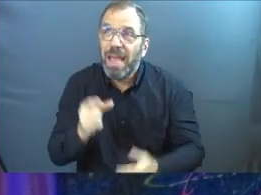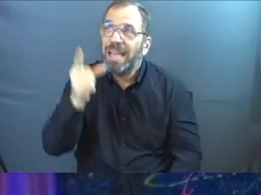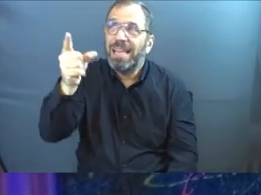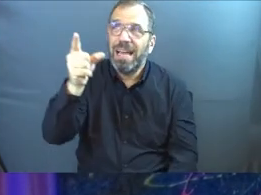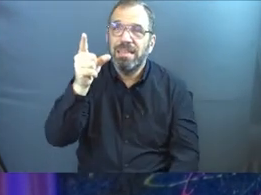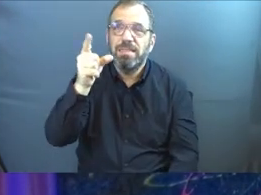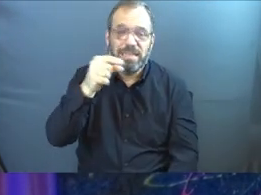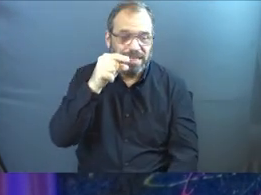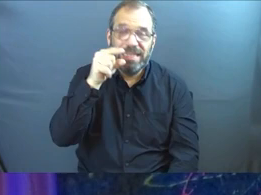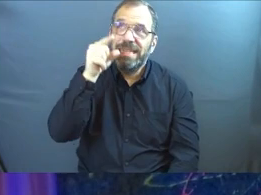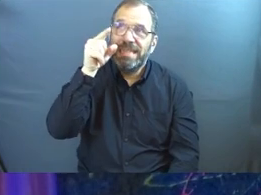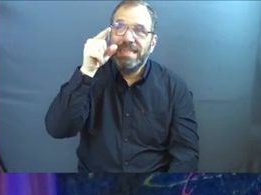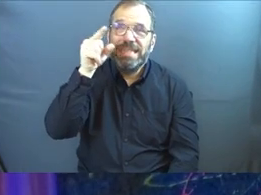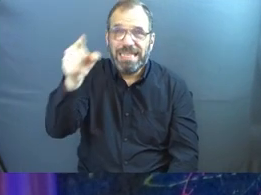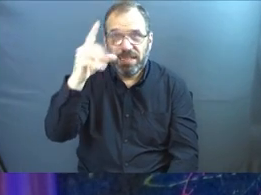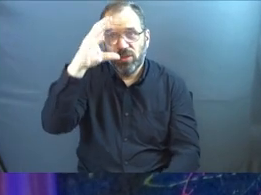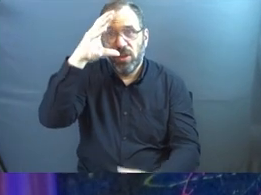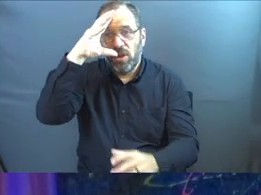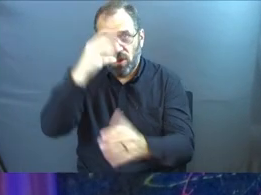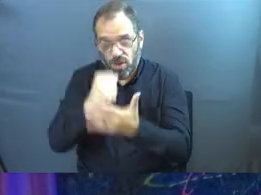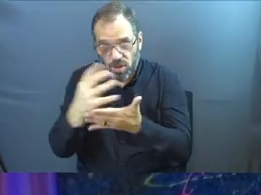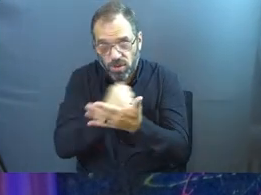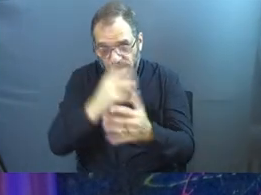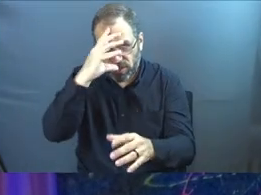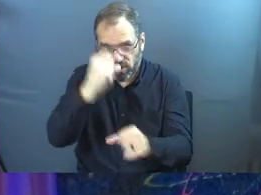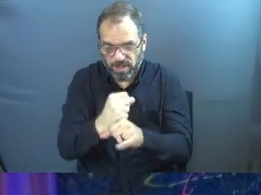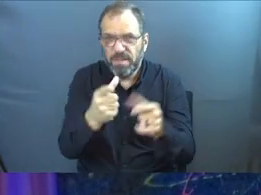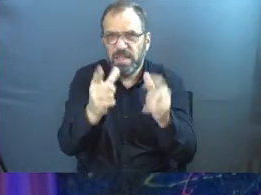he's earned that trust from us. Let's pray.